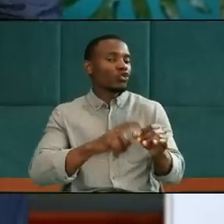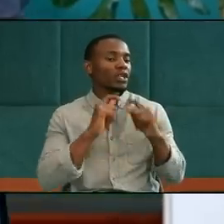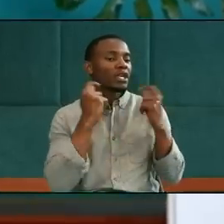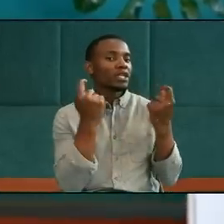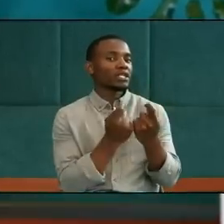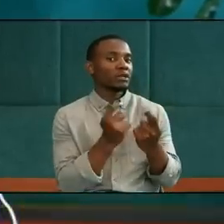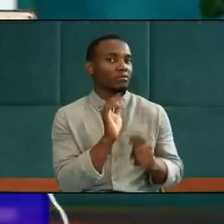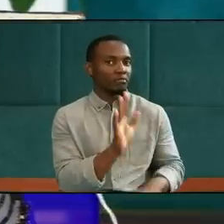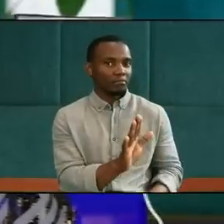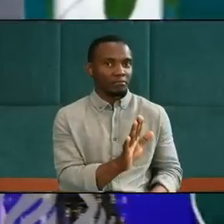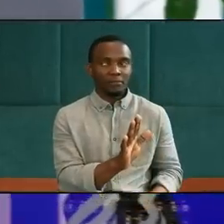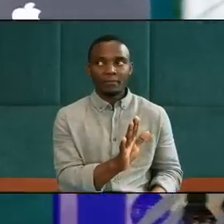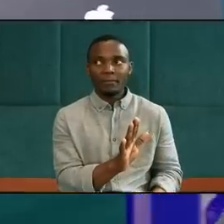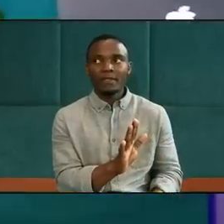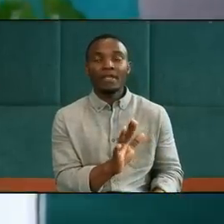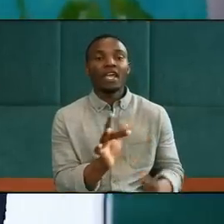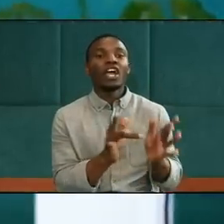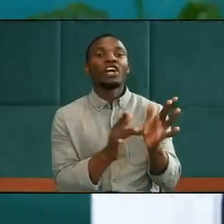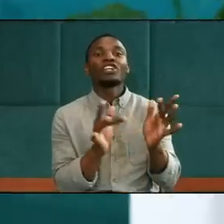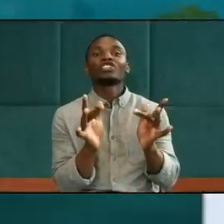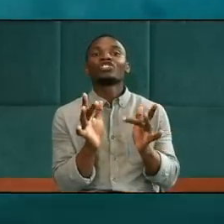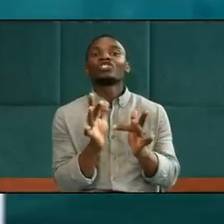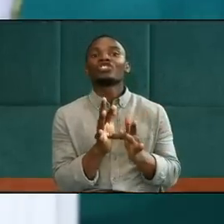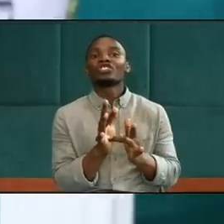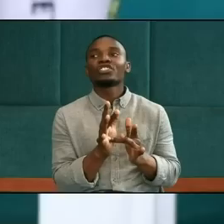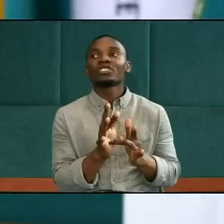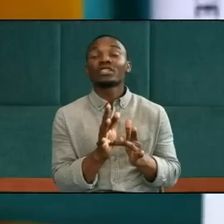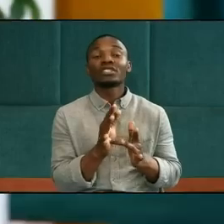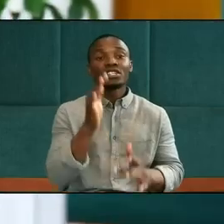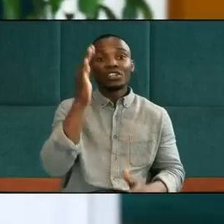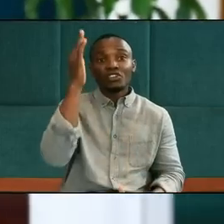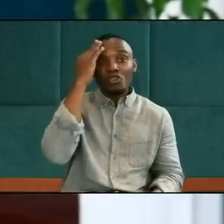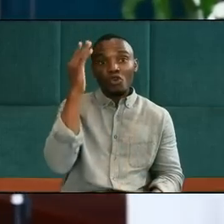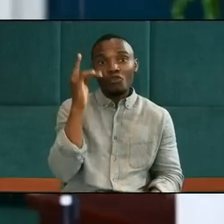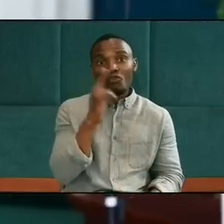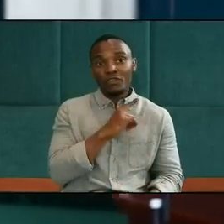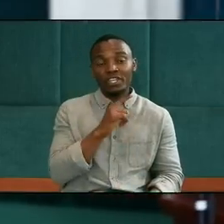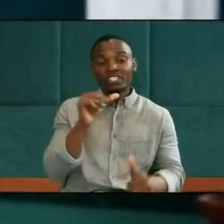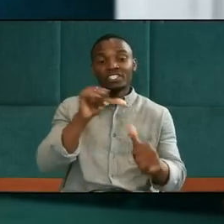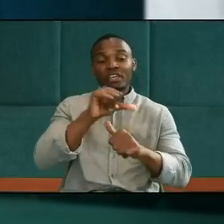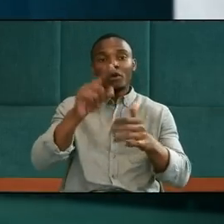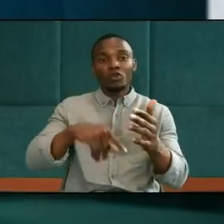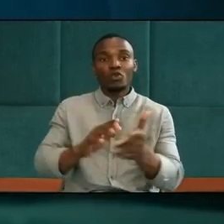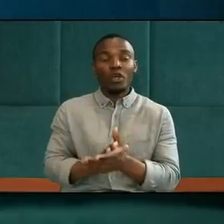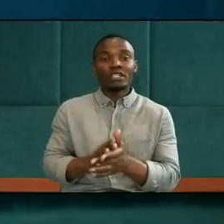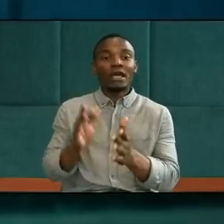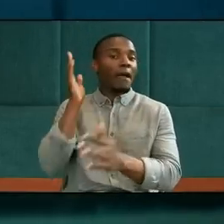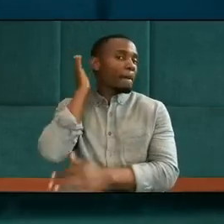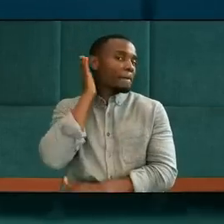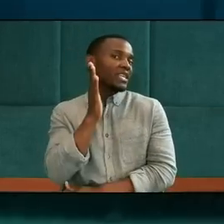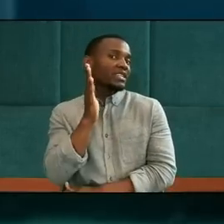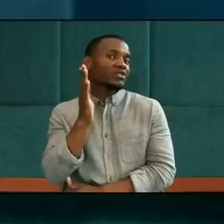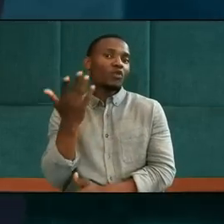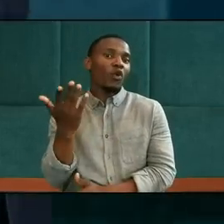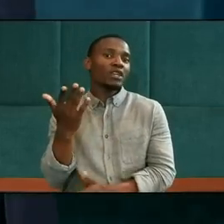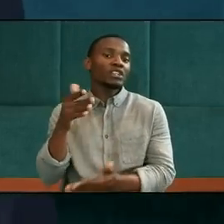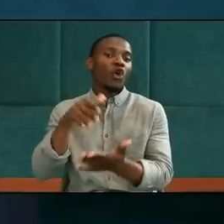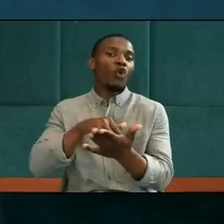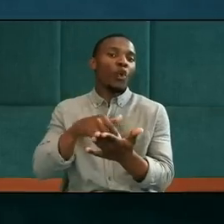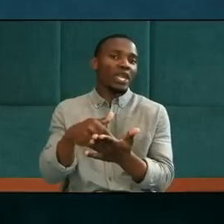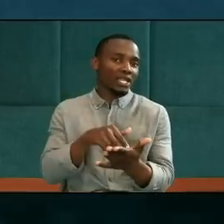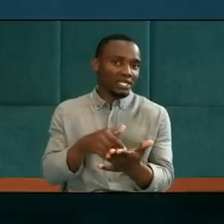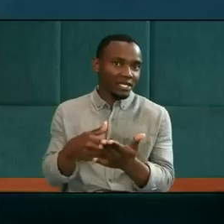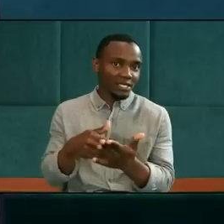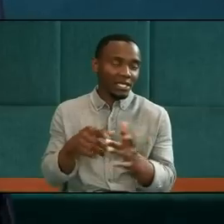team, Jesus already knew Peter's weaknesses. Jesus already